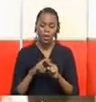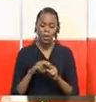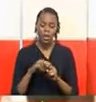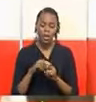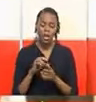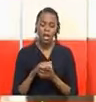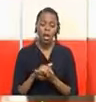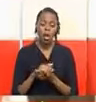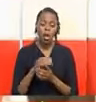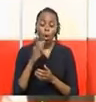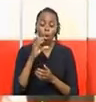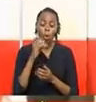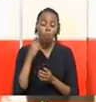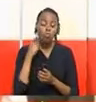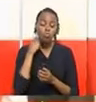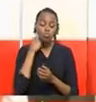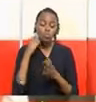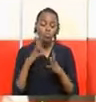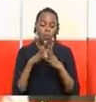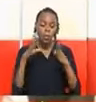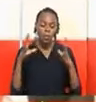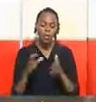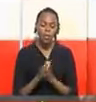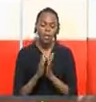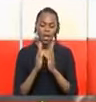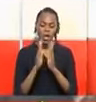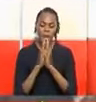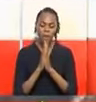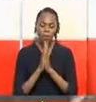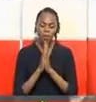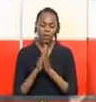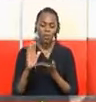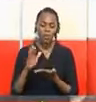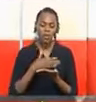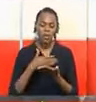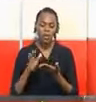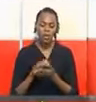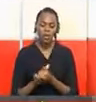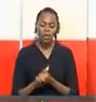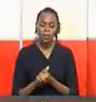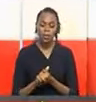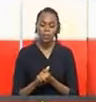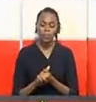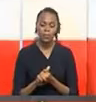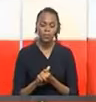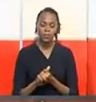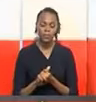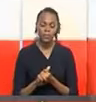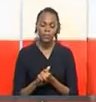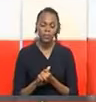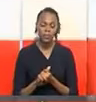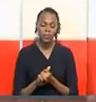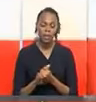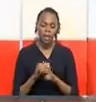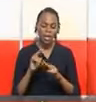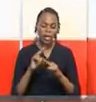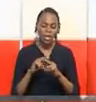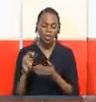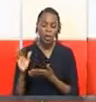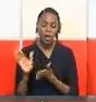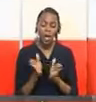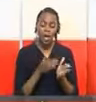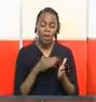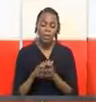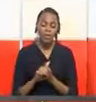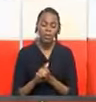prayers. He would be the loudest when singing hymns and giving praise. He never hesitated to dance when his